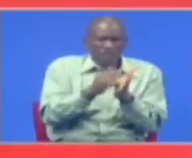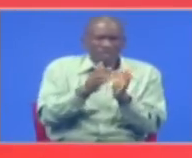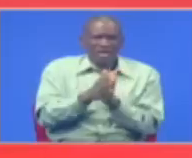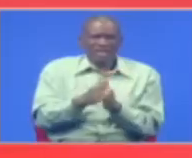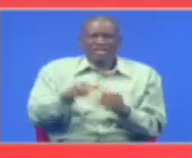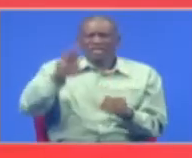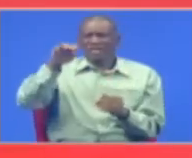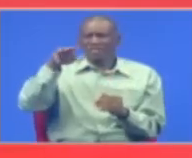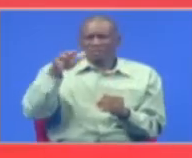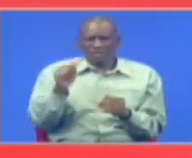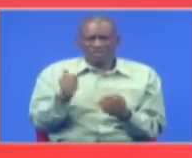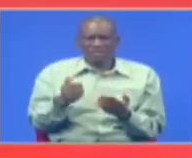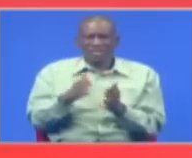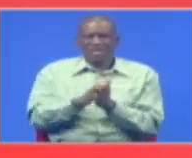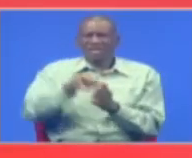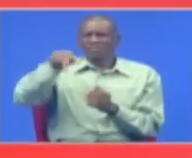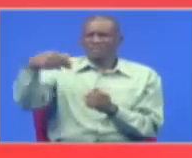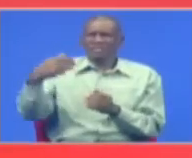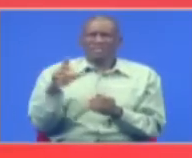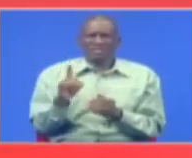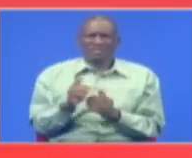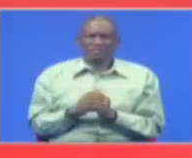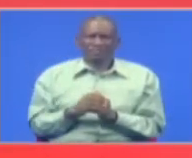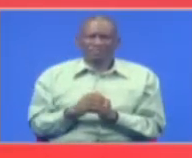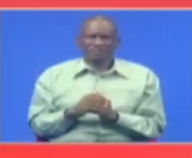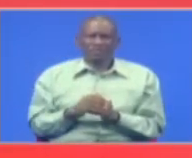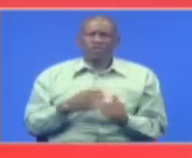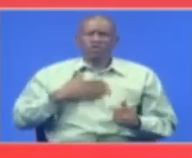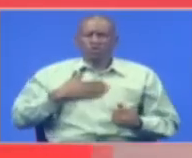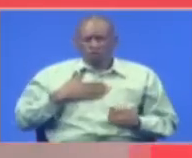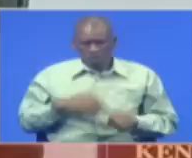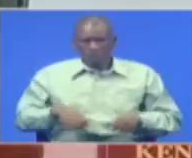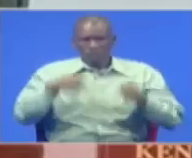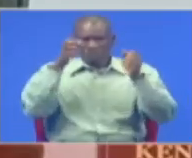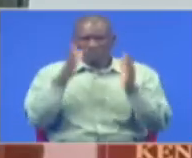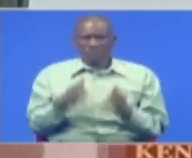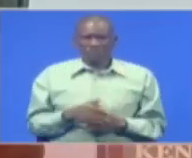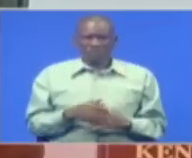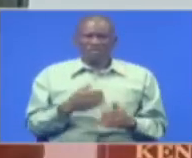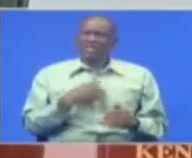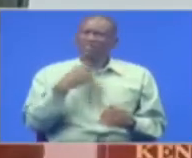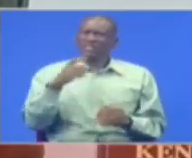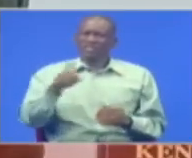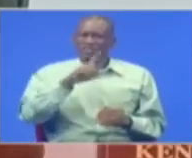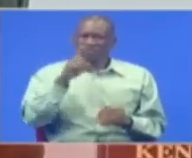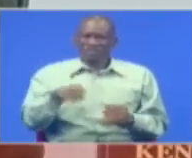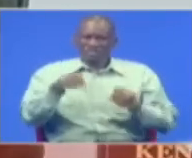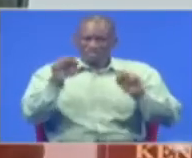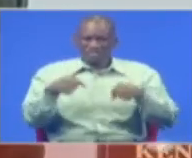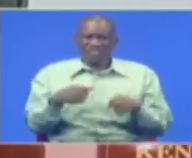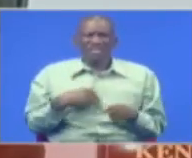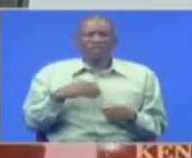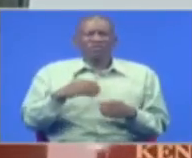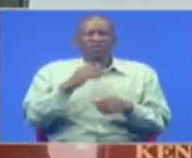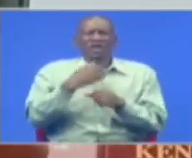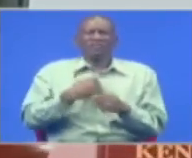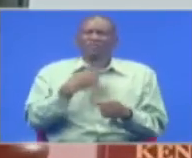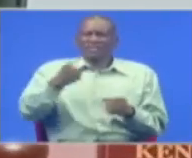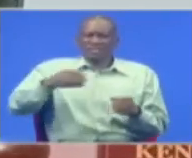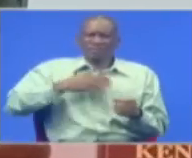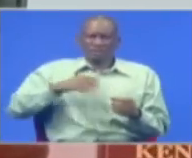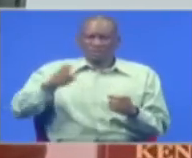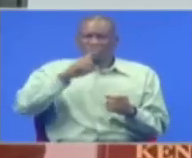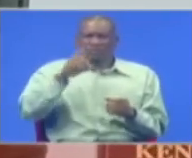master's and PhD. Honorable Chair, have I answered yes, the question? Yes, I think you have, Professor. And I noticed